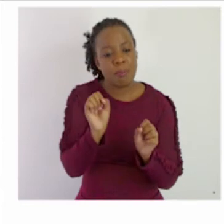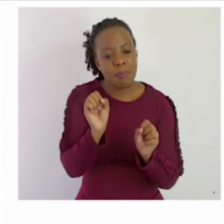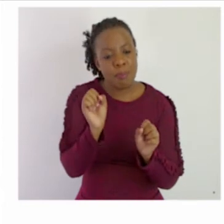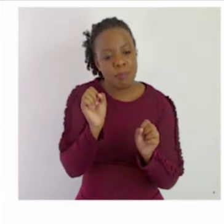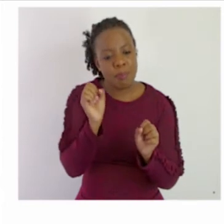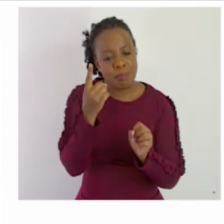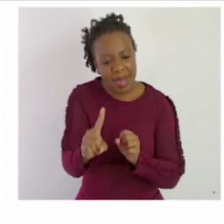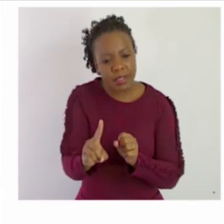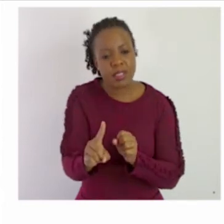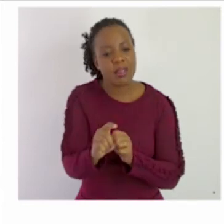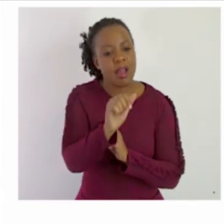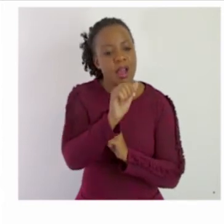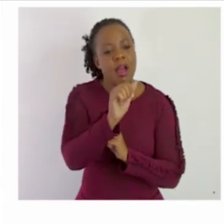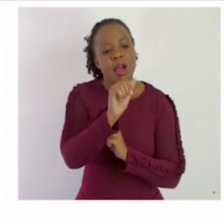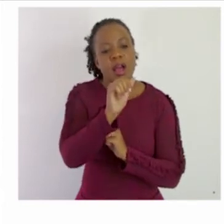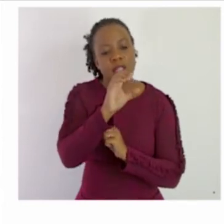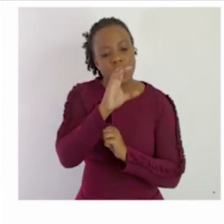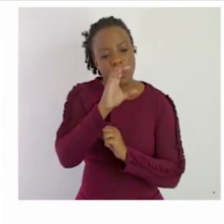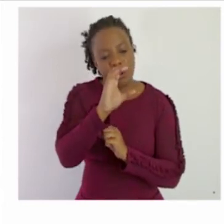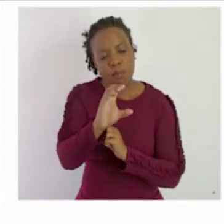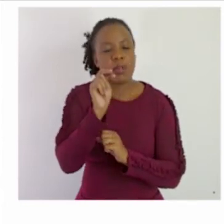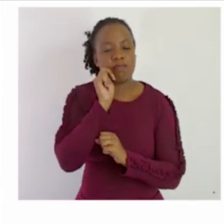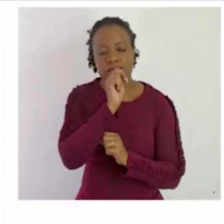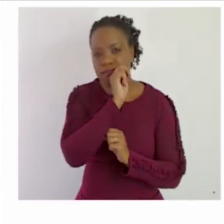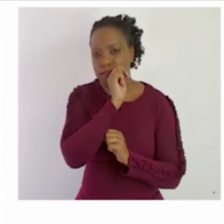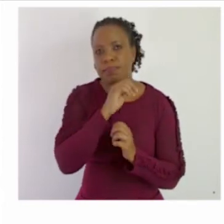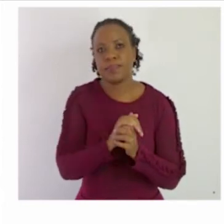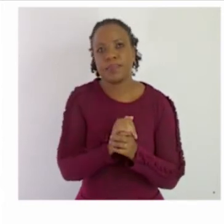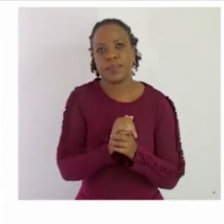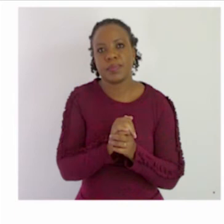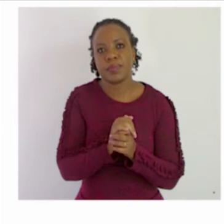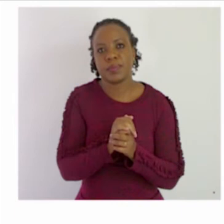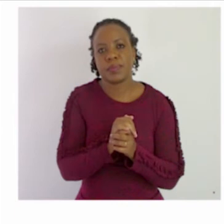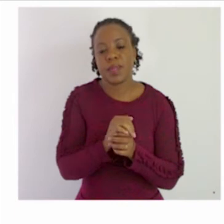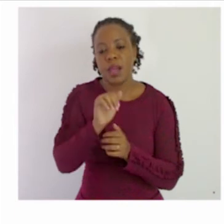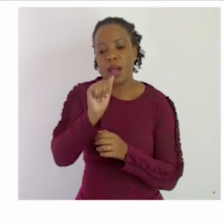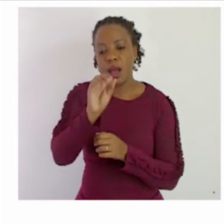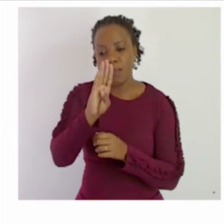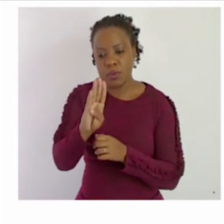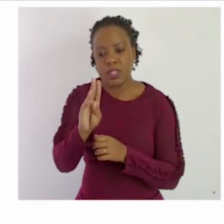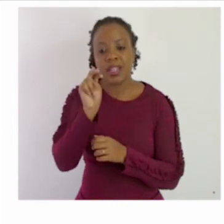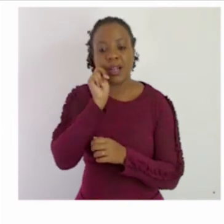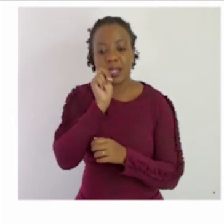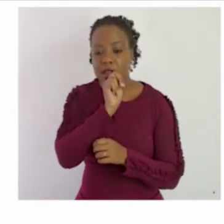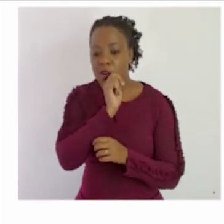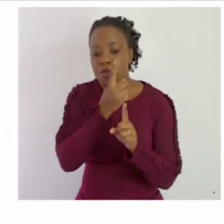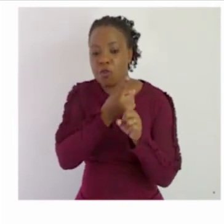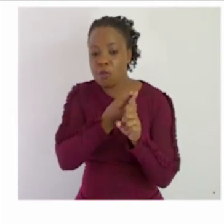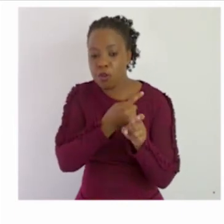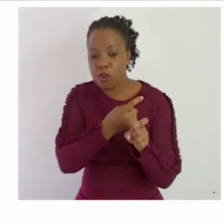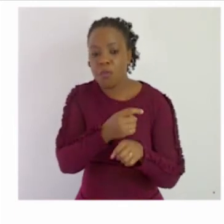We can form abstract nouns from nouns, verbs, and